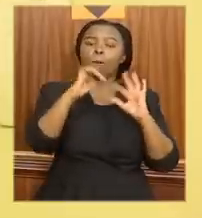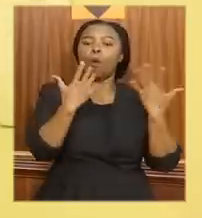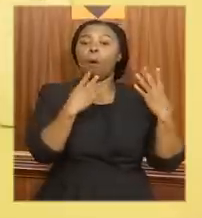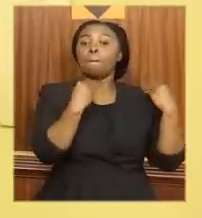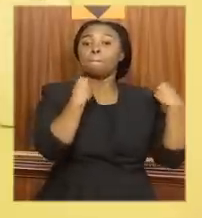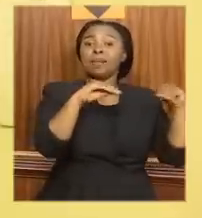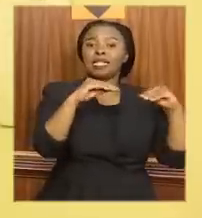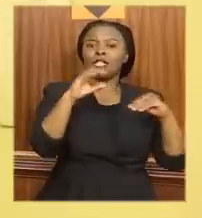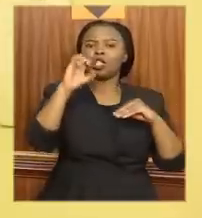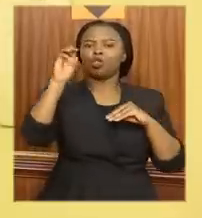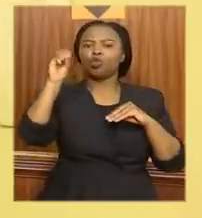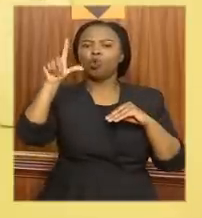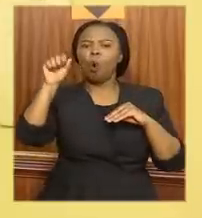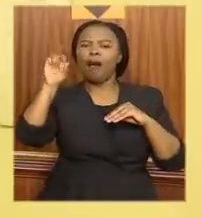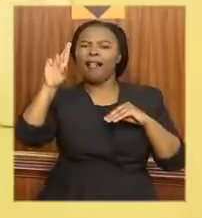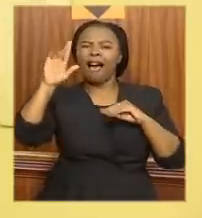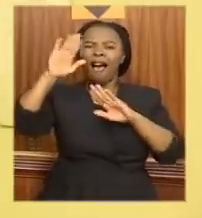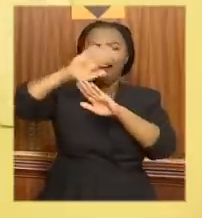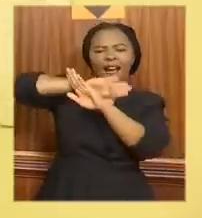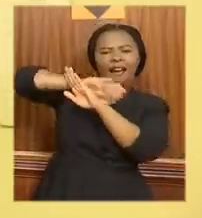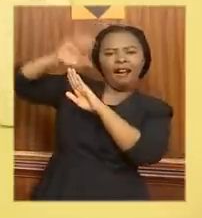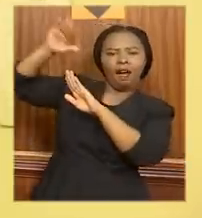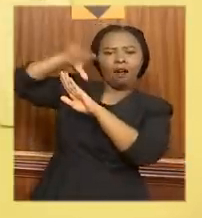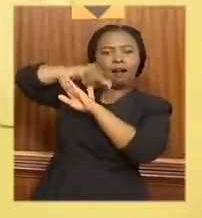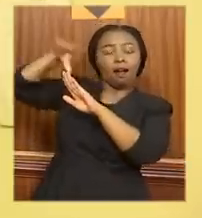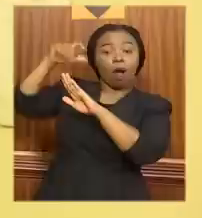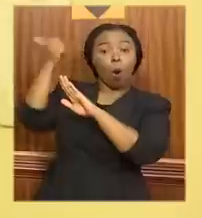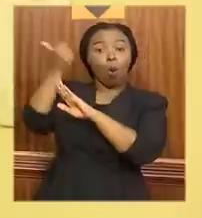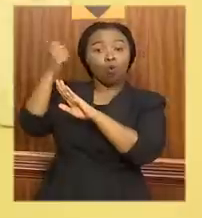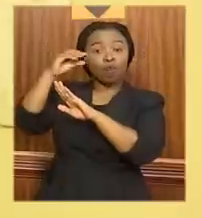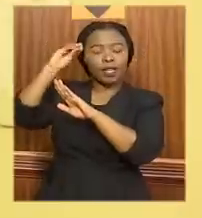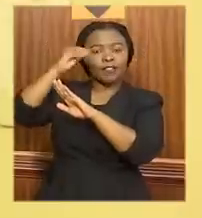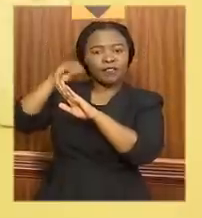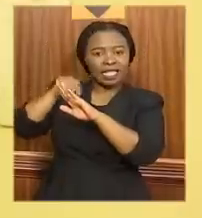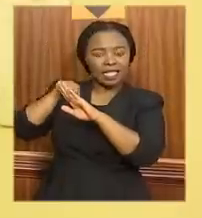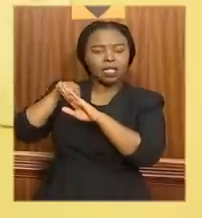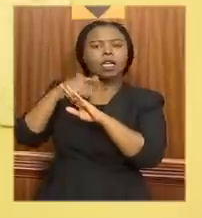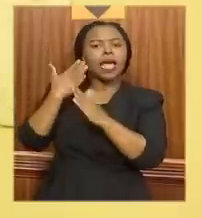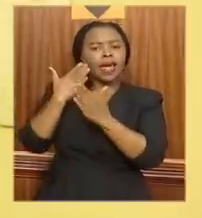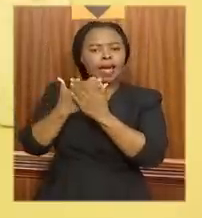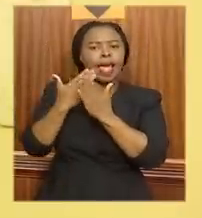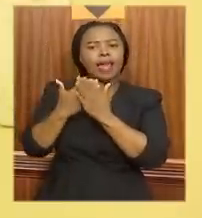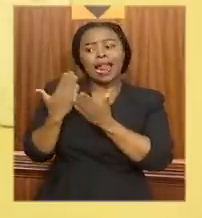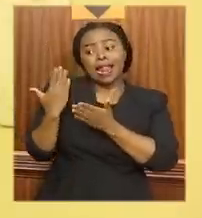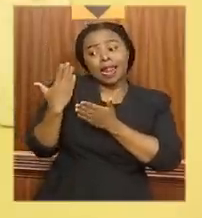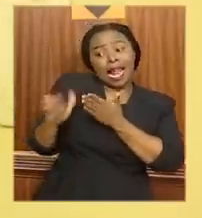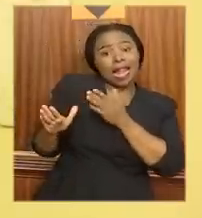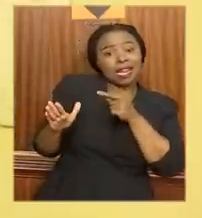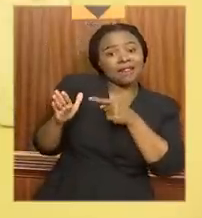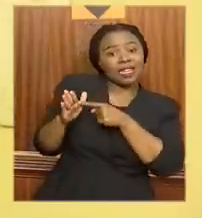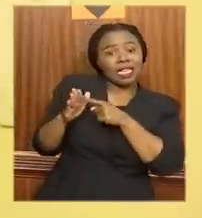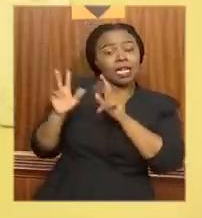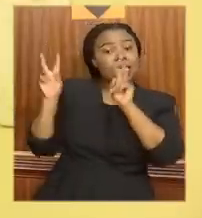businesses will be able to sell surplus power that they do not need to